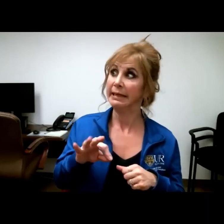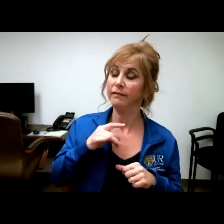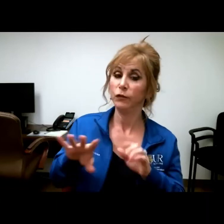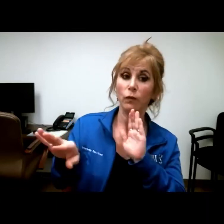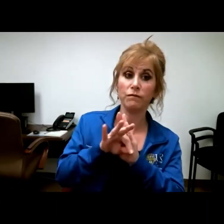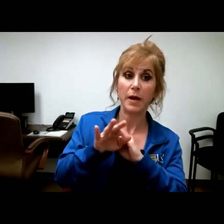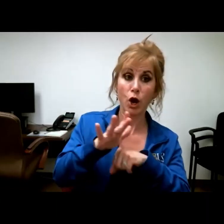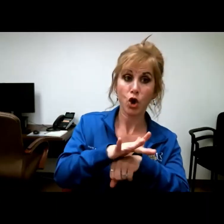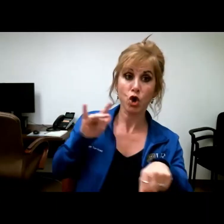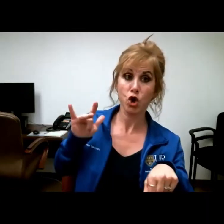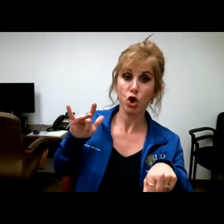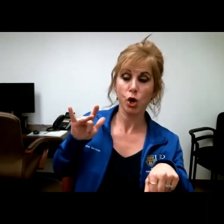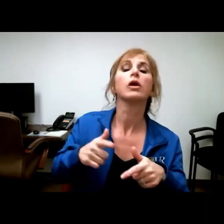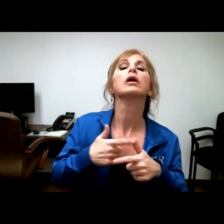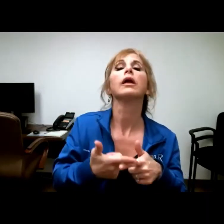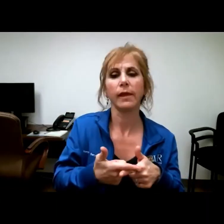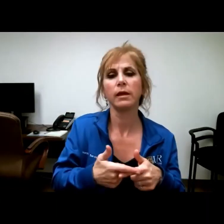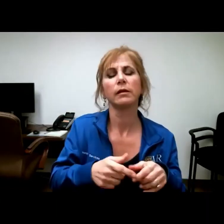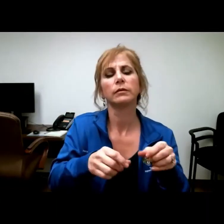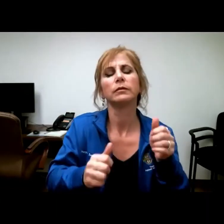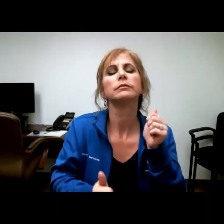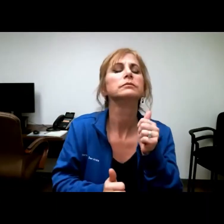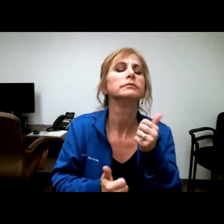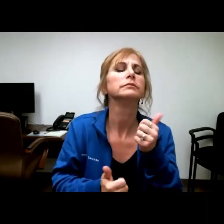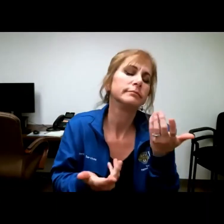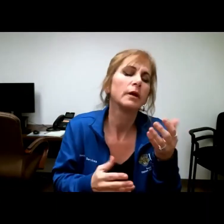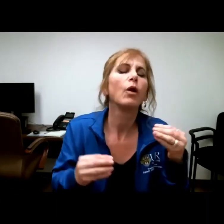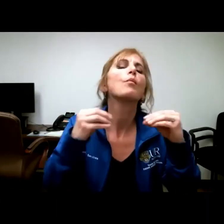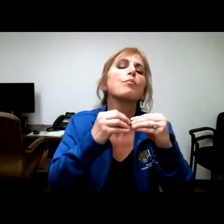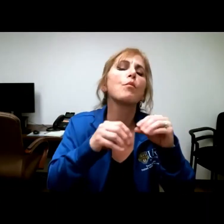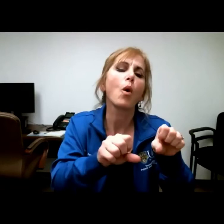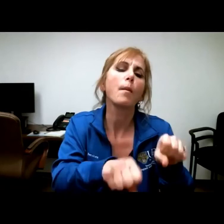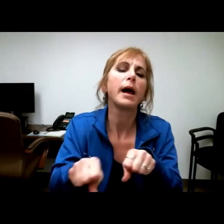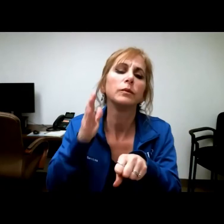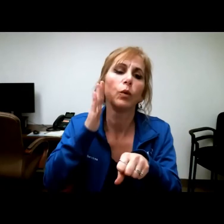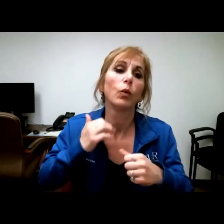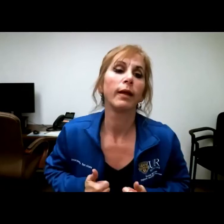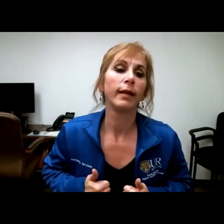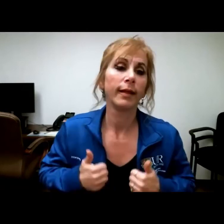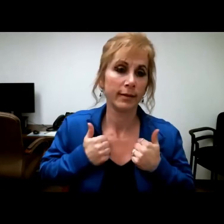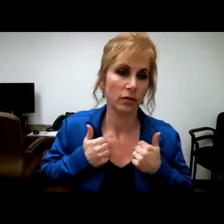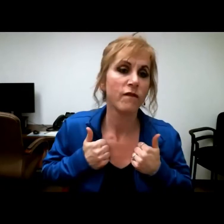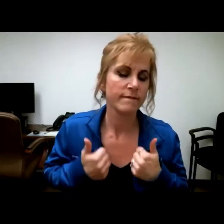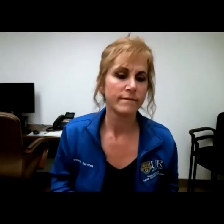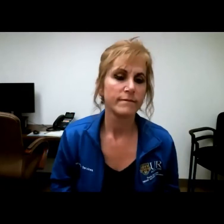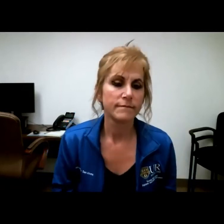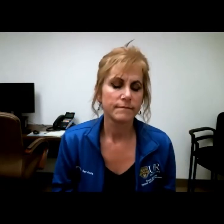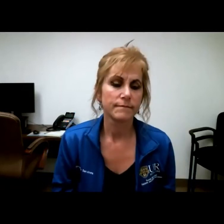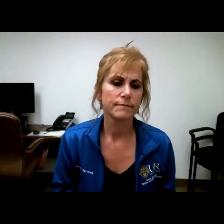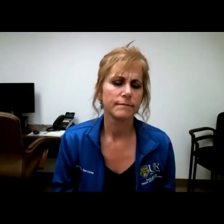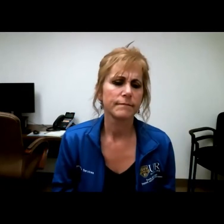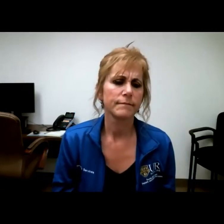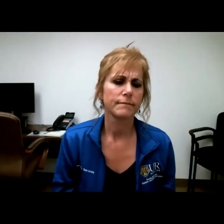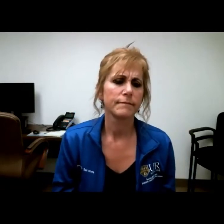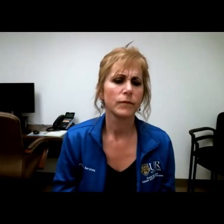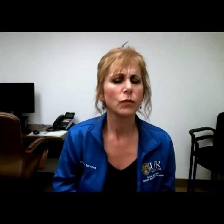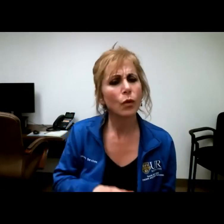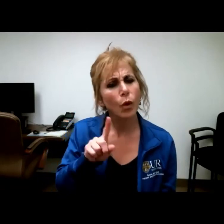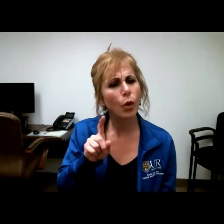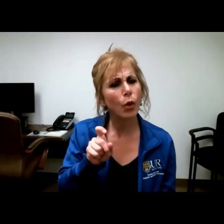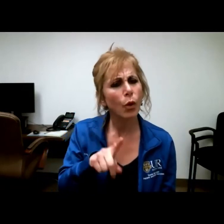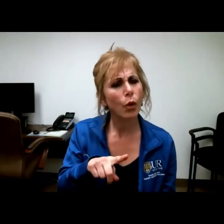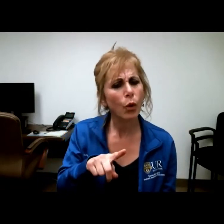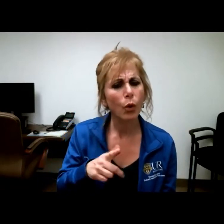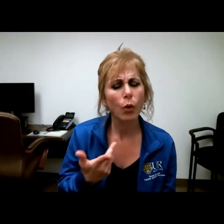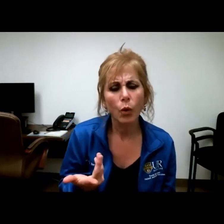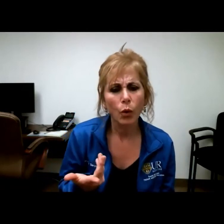more likely to survive. What is the reason why we Latinos, although our incidence is